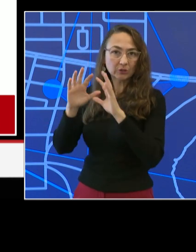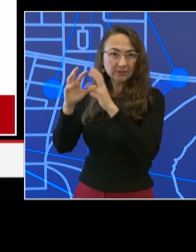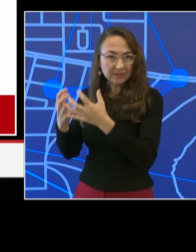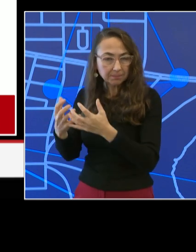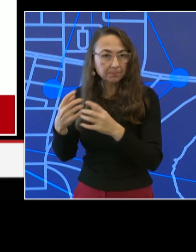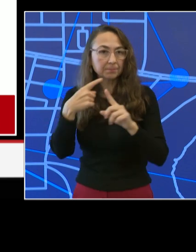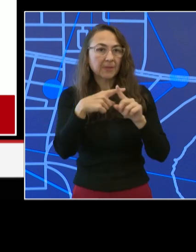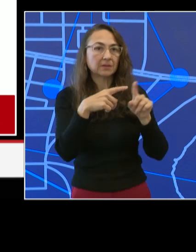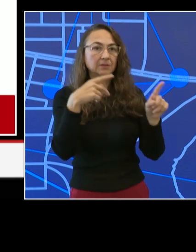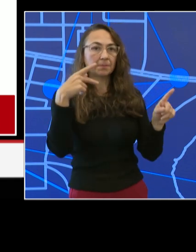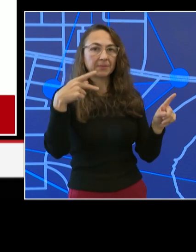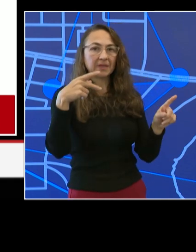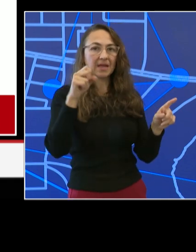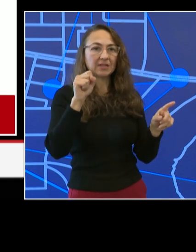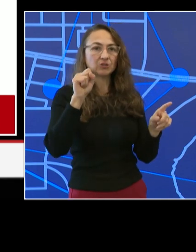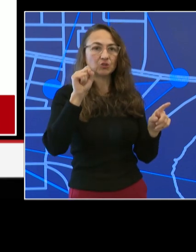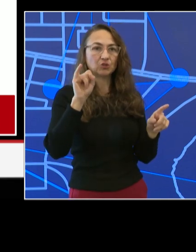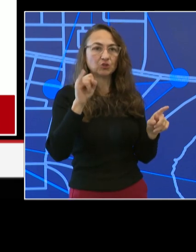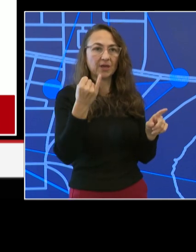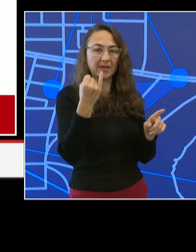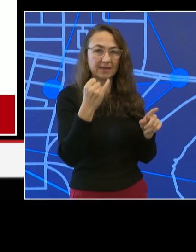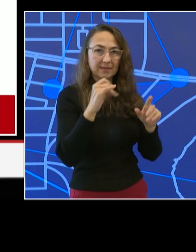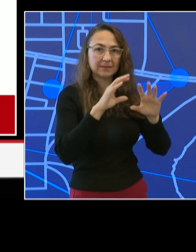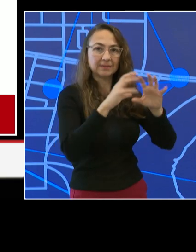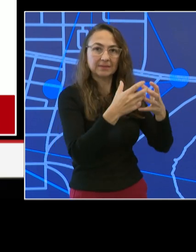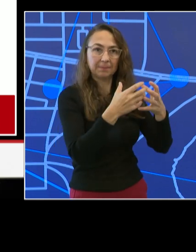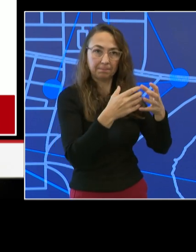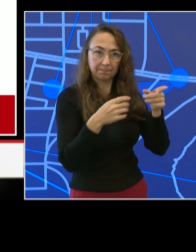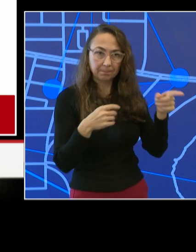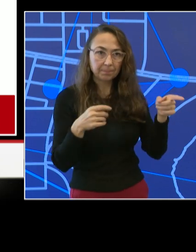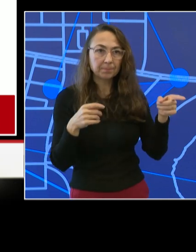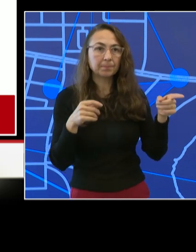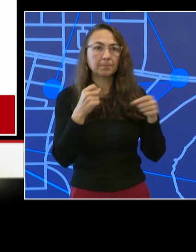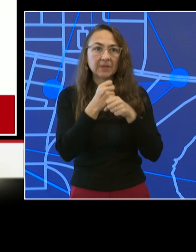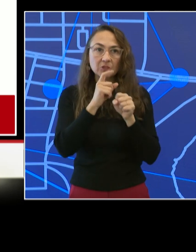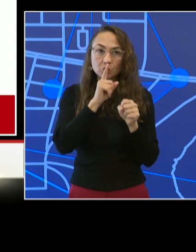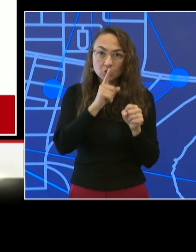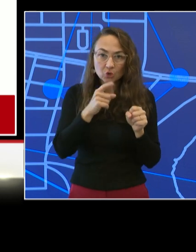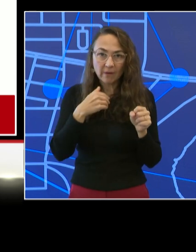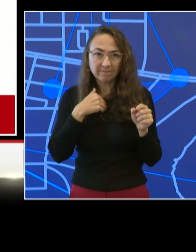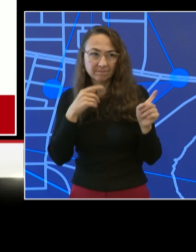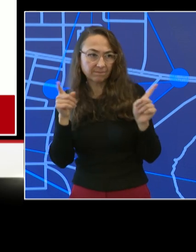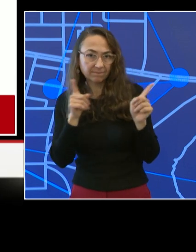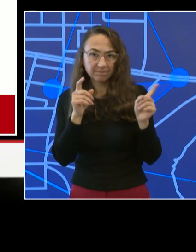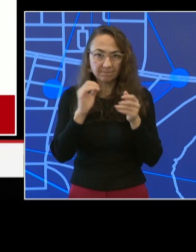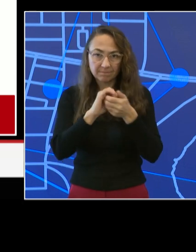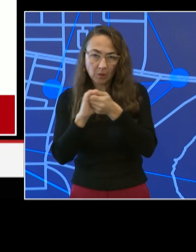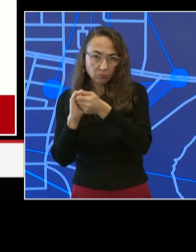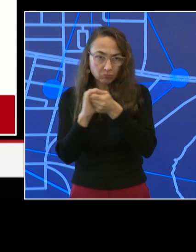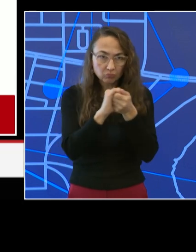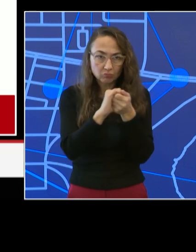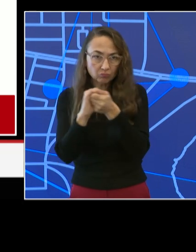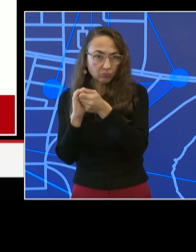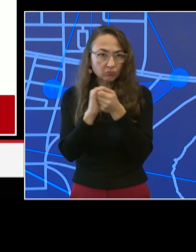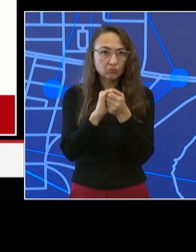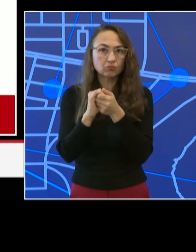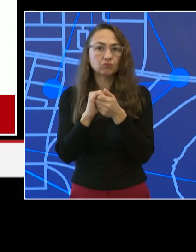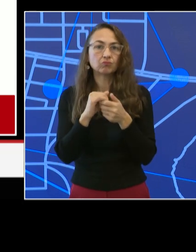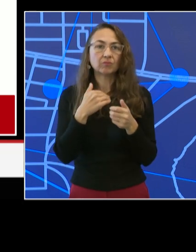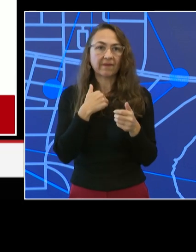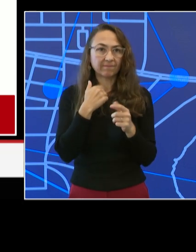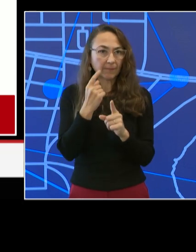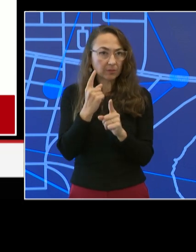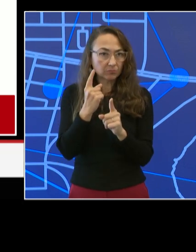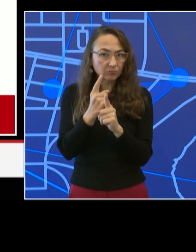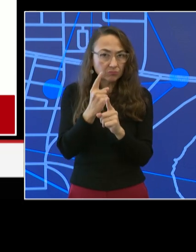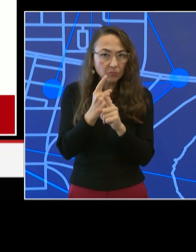last year, Safe Passages was moved into our office with the understanding that when we talk about a credible contact continuum, that